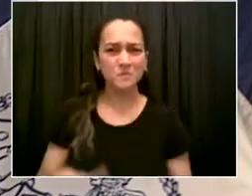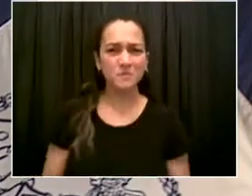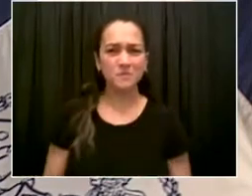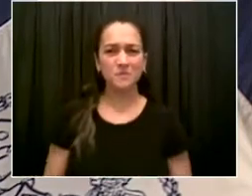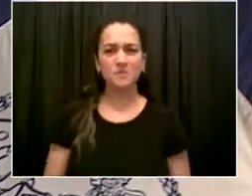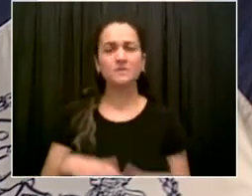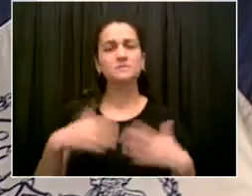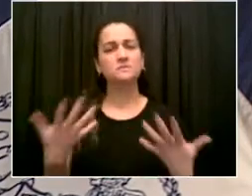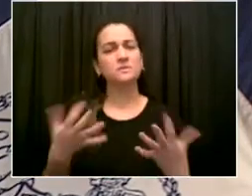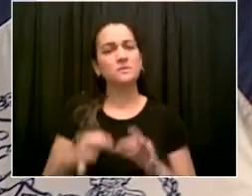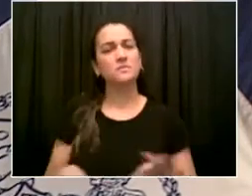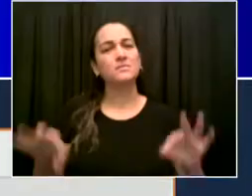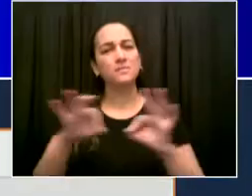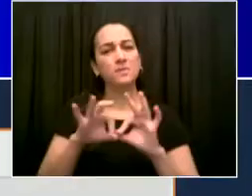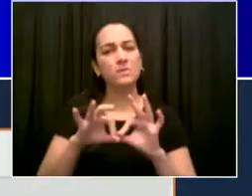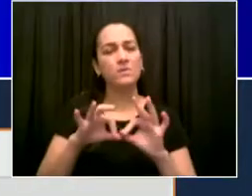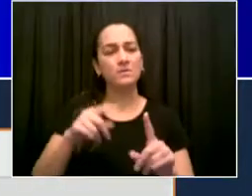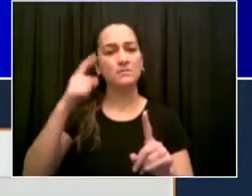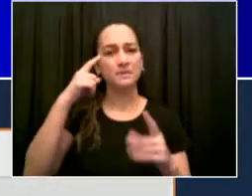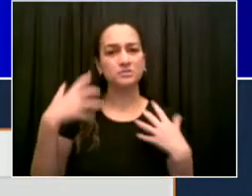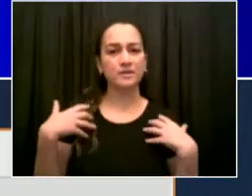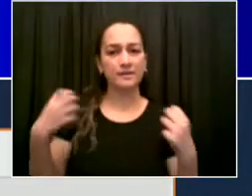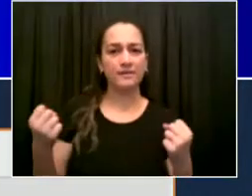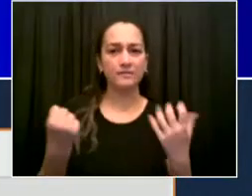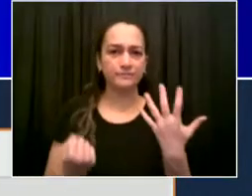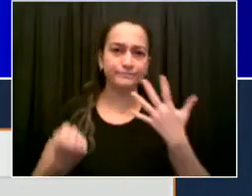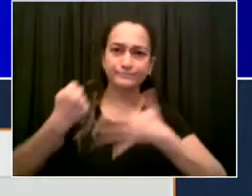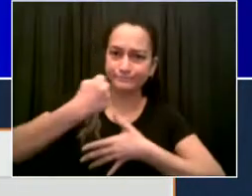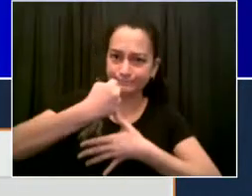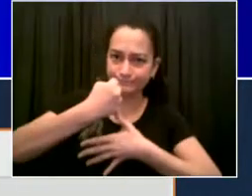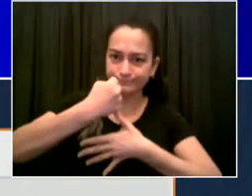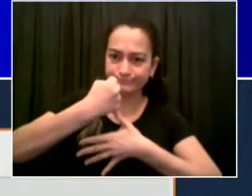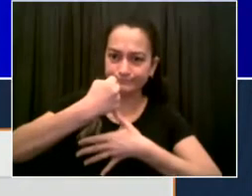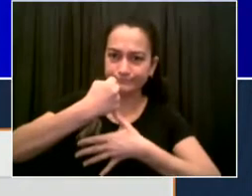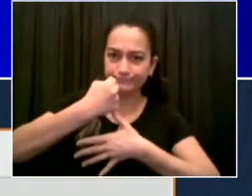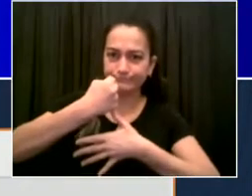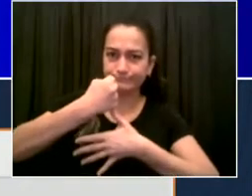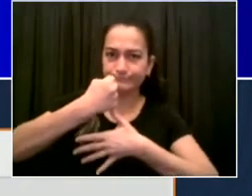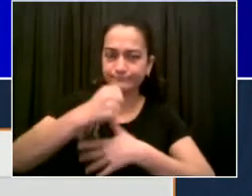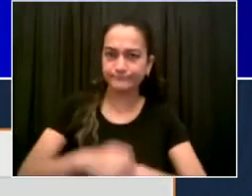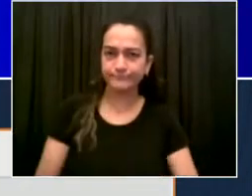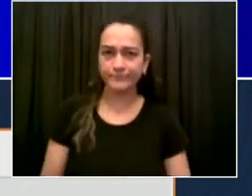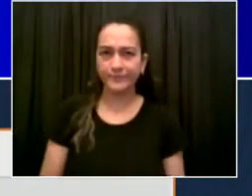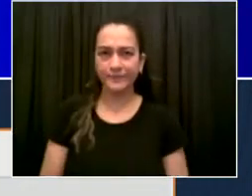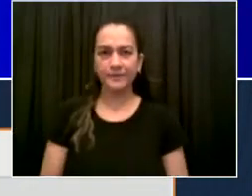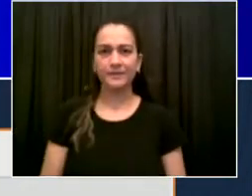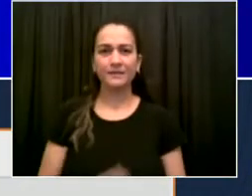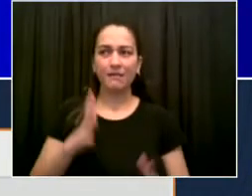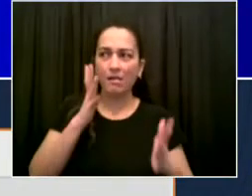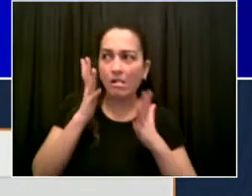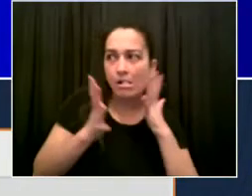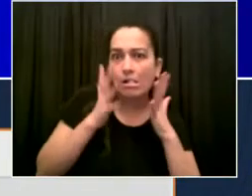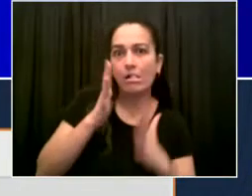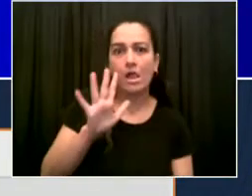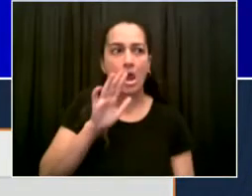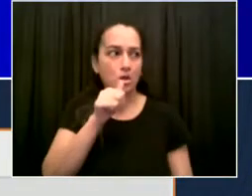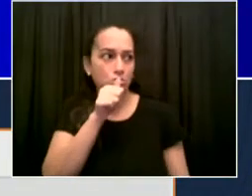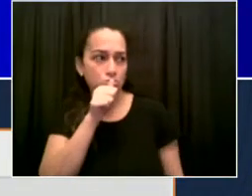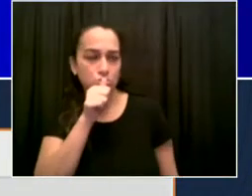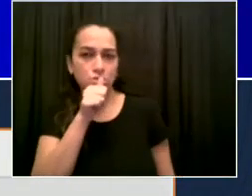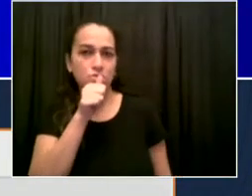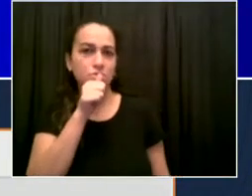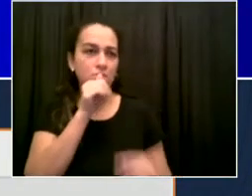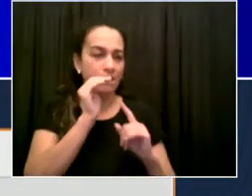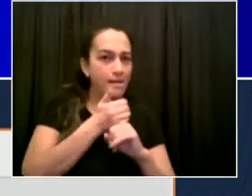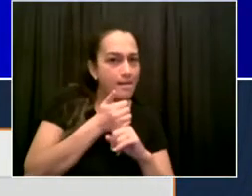it, we have to destigmatize it. We have to get people help, we have to tell people it's okay and make it available like never before. So